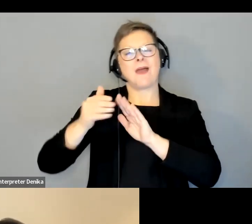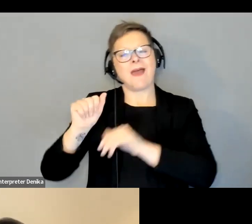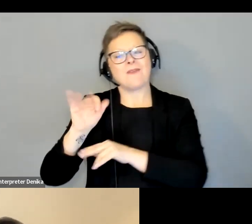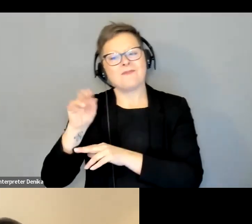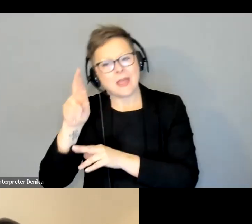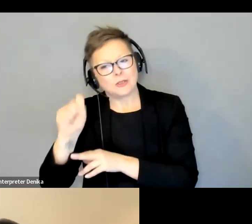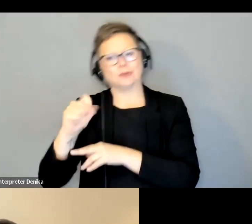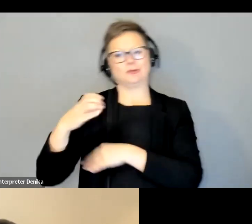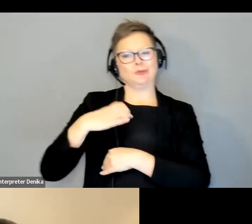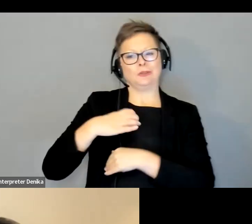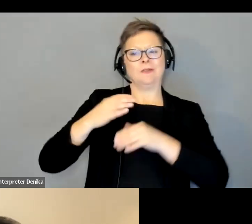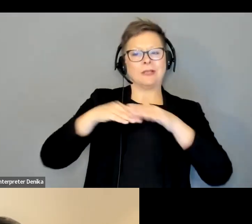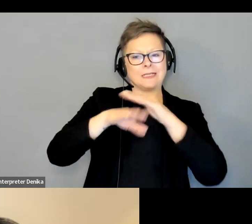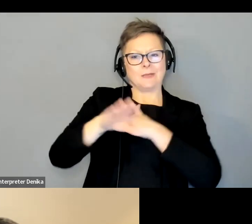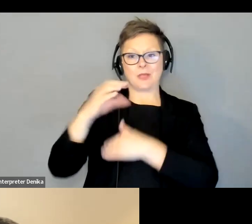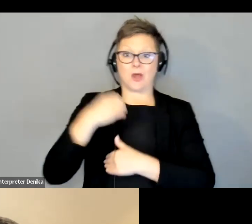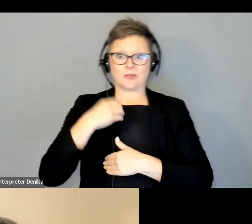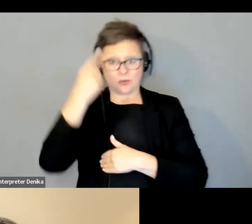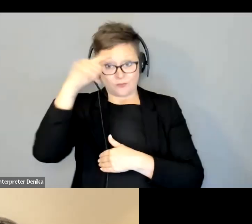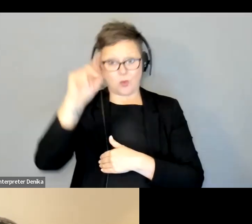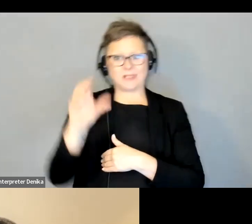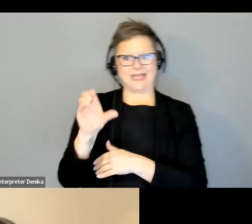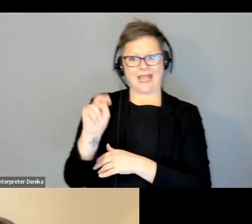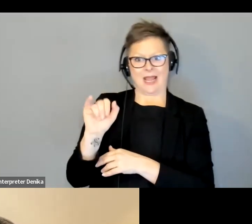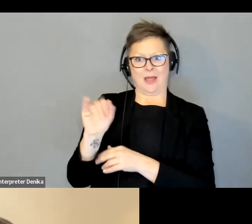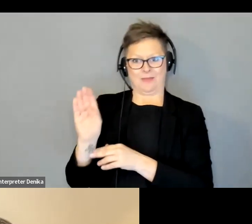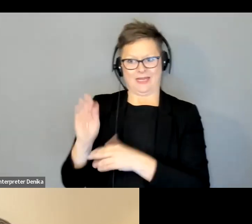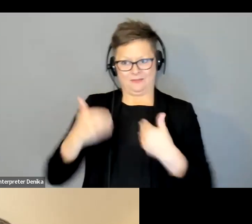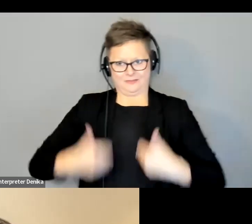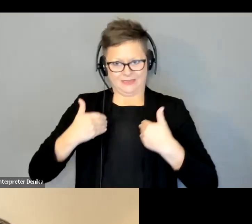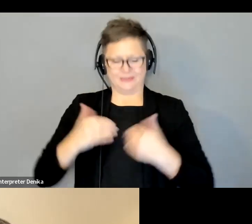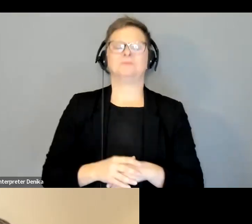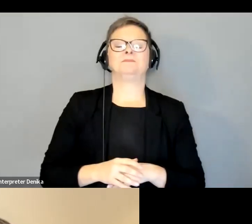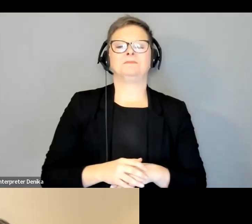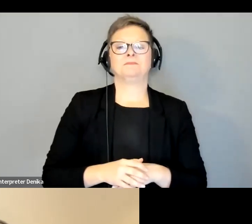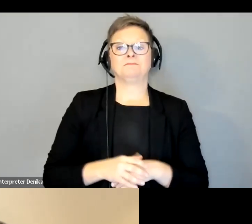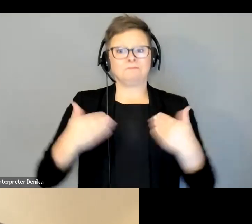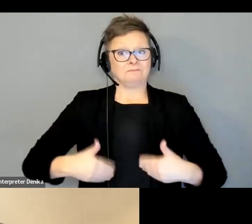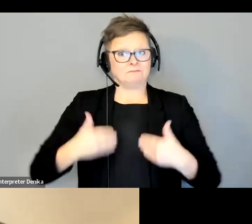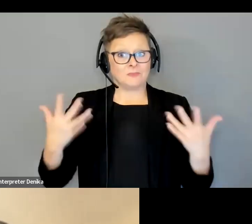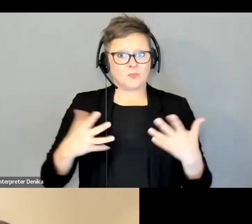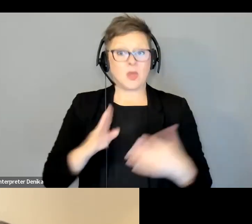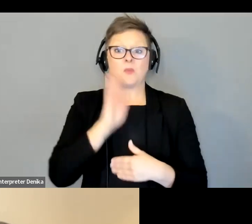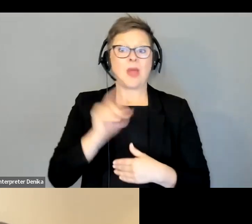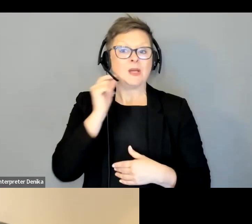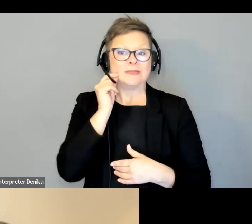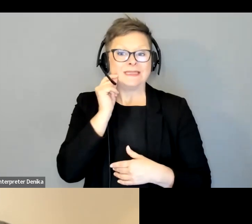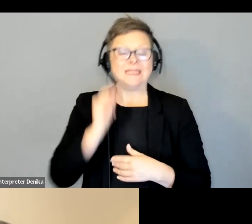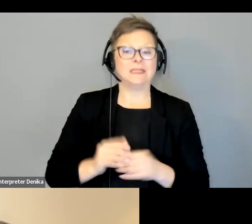Officer for the Canadian National Institute for the Blind, or CNIB. I am a brown-skinned